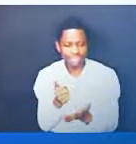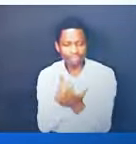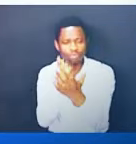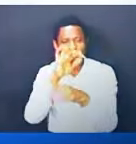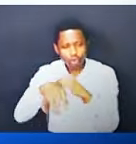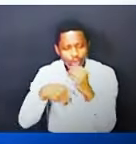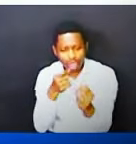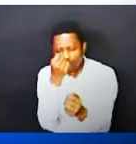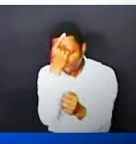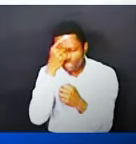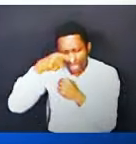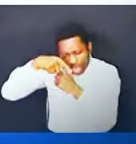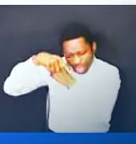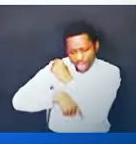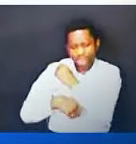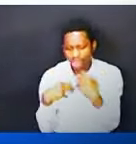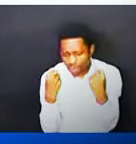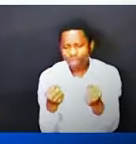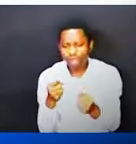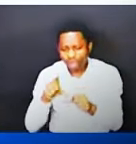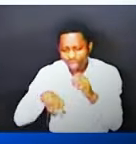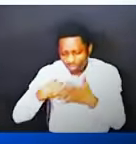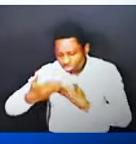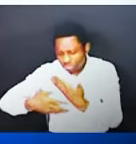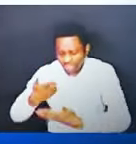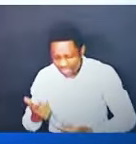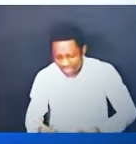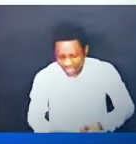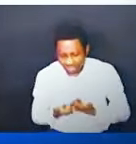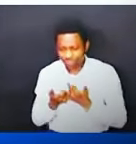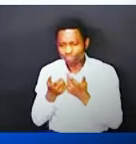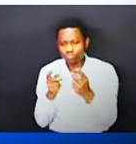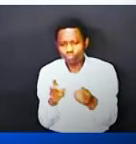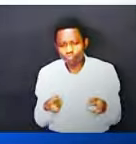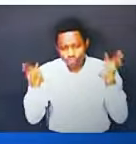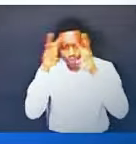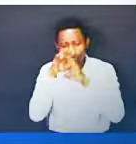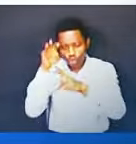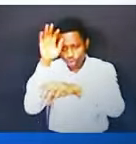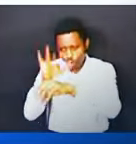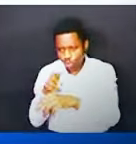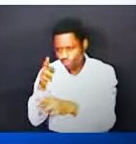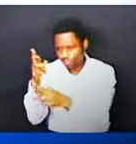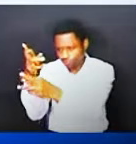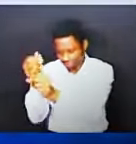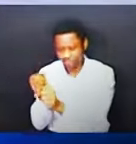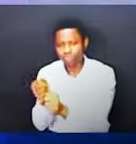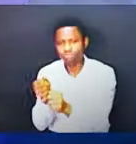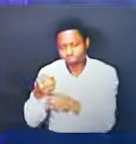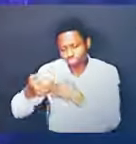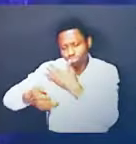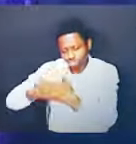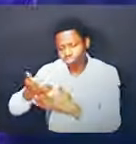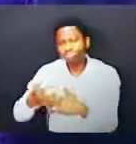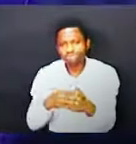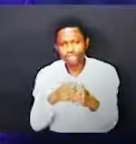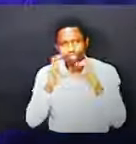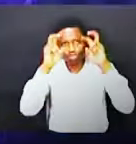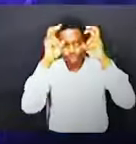to be able to be people who live a life worthy of the calling we have received.